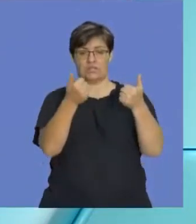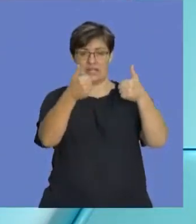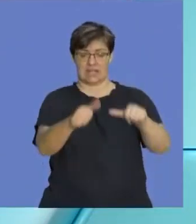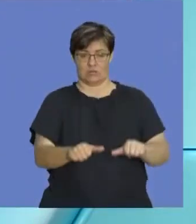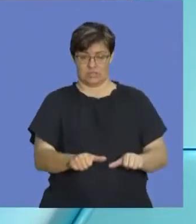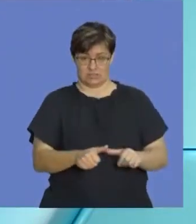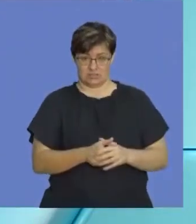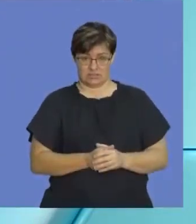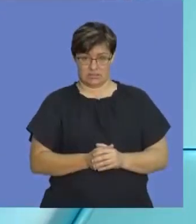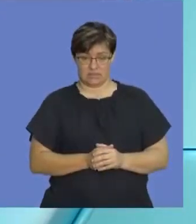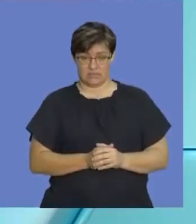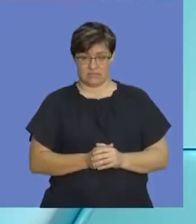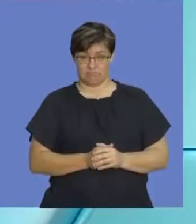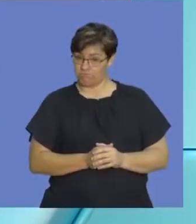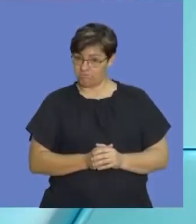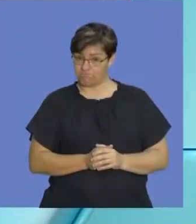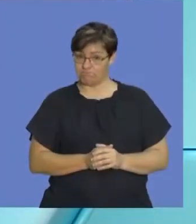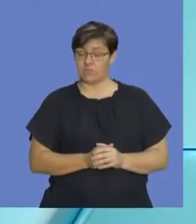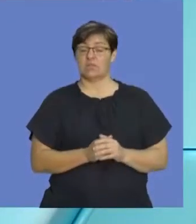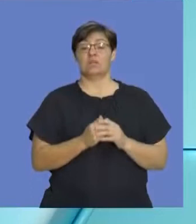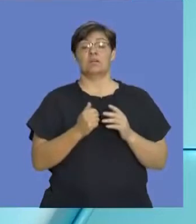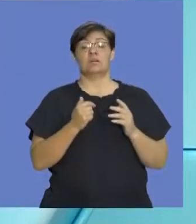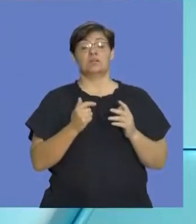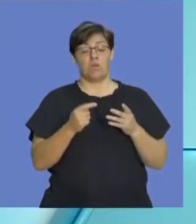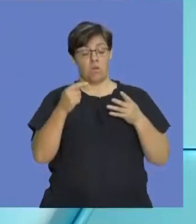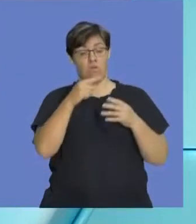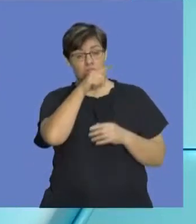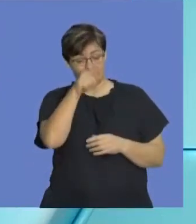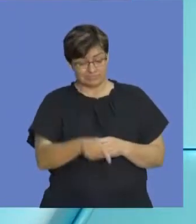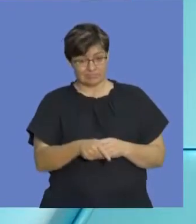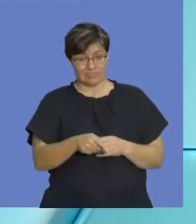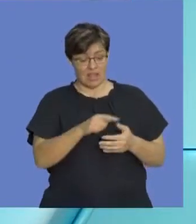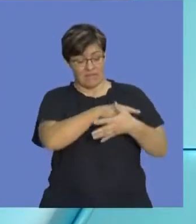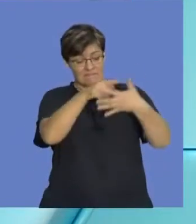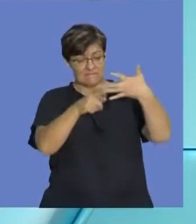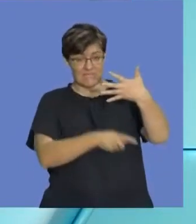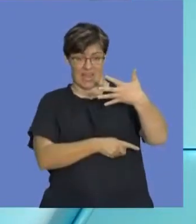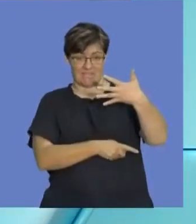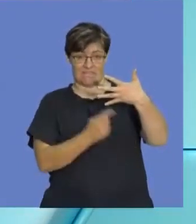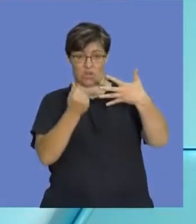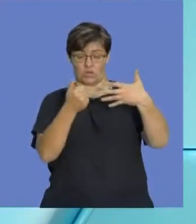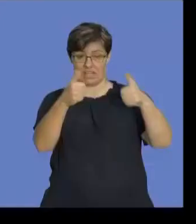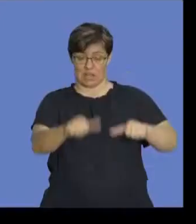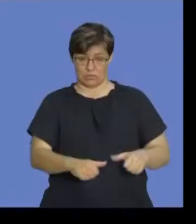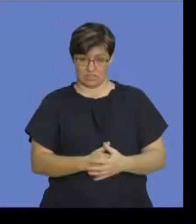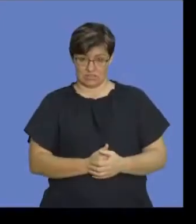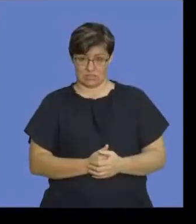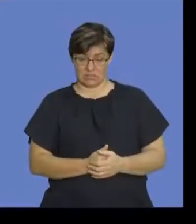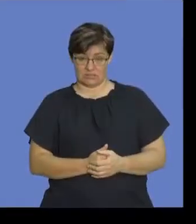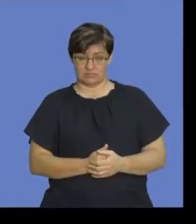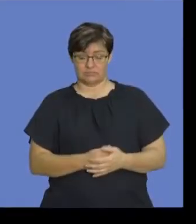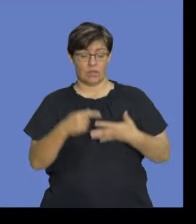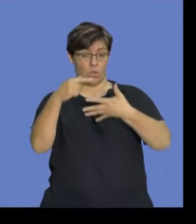Okay? And of these, you have 5 cost accounts. Let's go through them. Number 1, you have